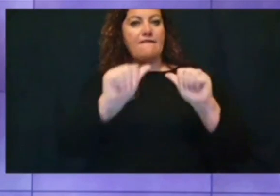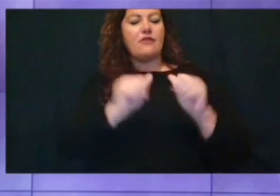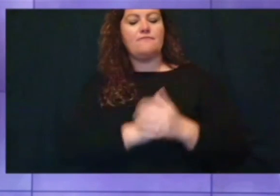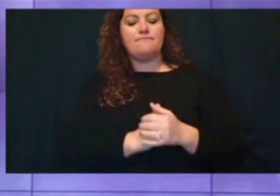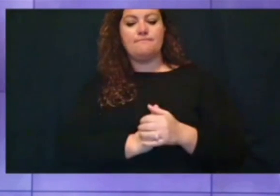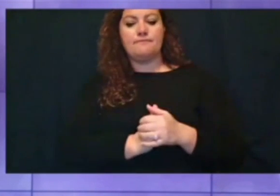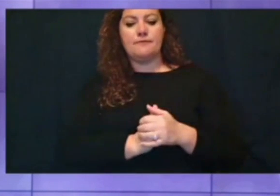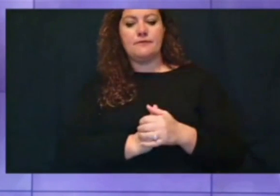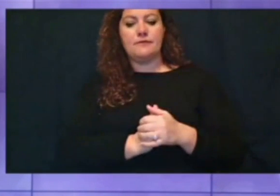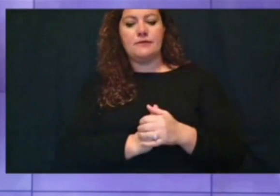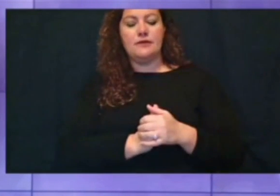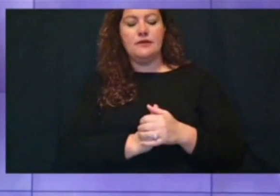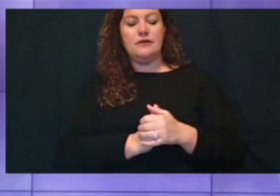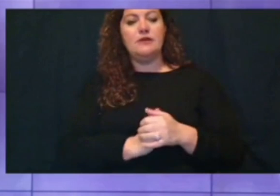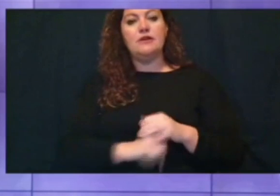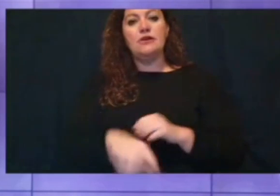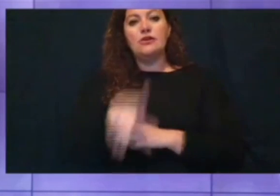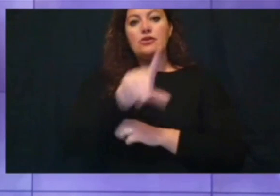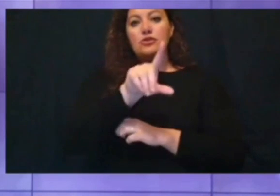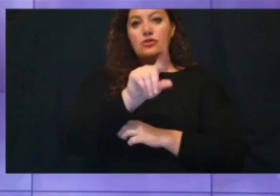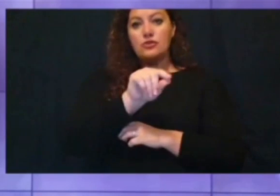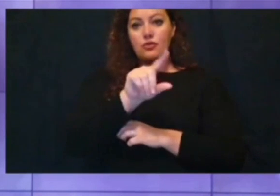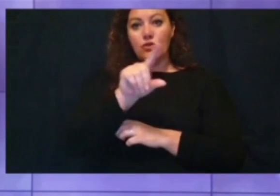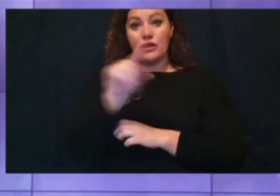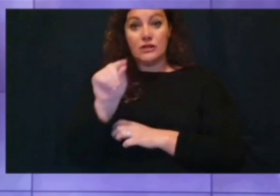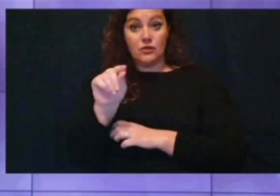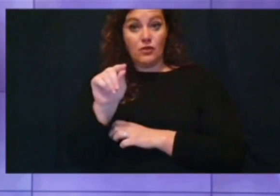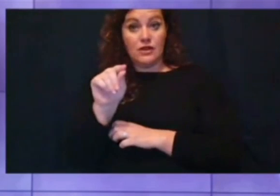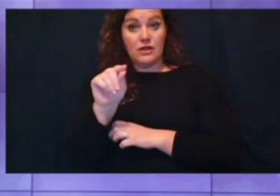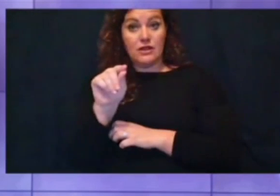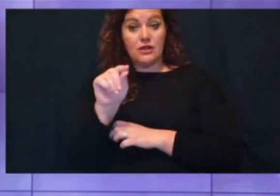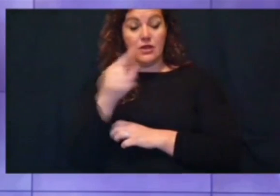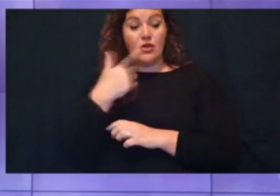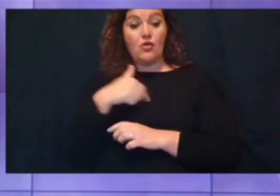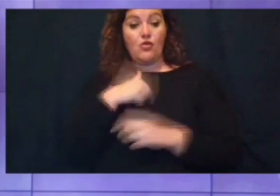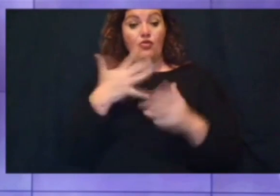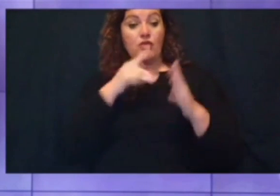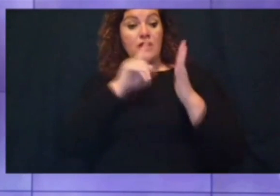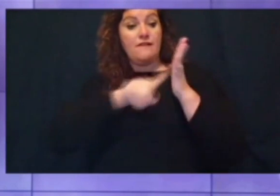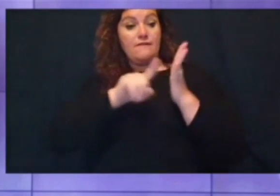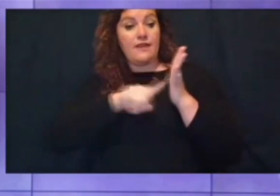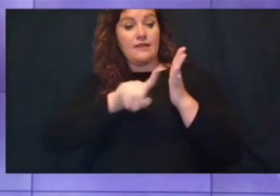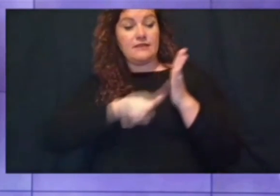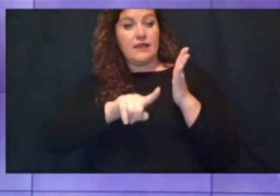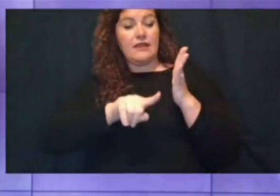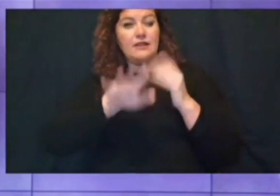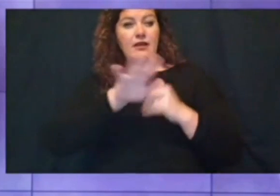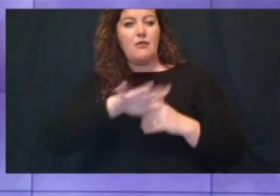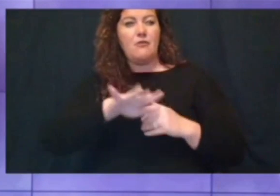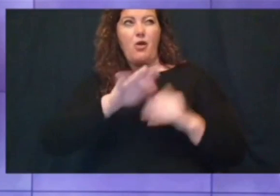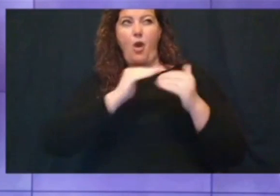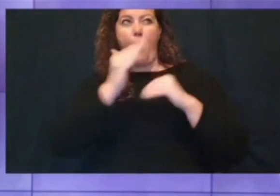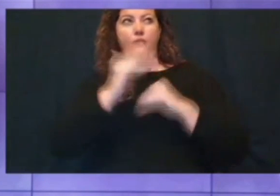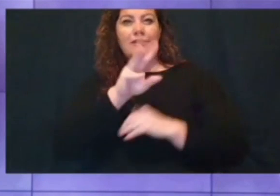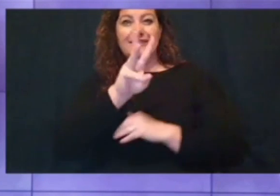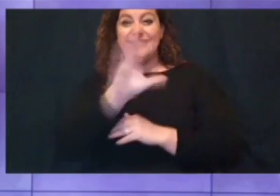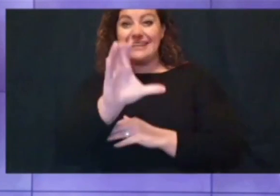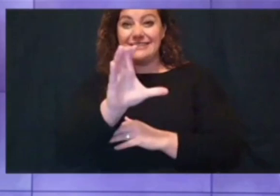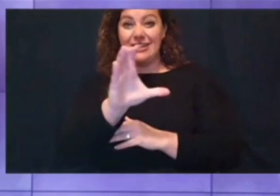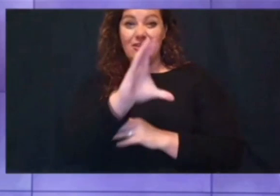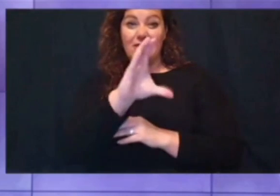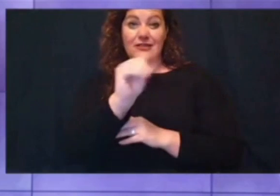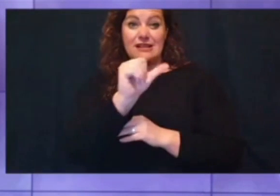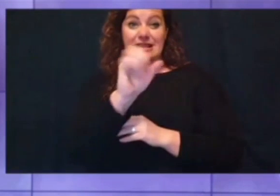In 2020, we investigated in excess of approximately 600 cases and made close